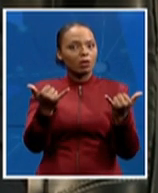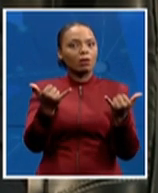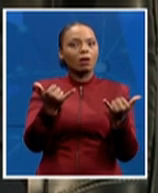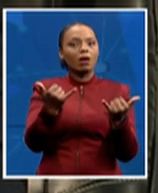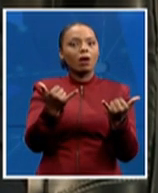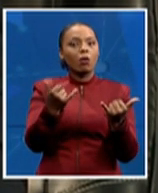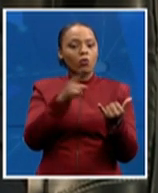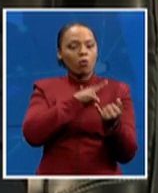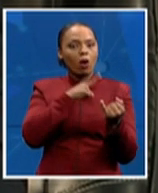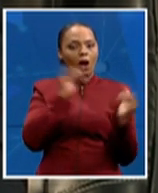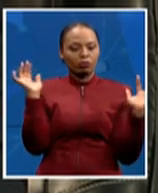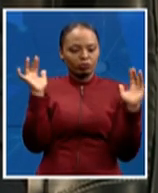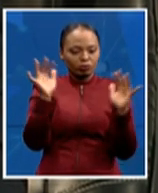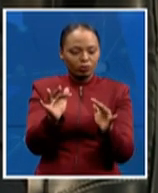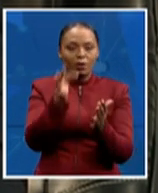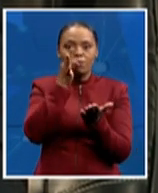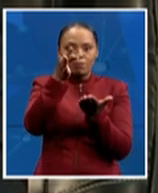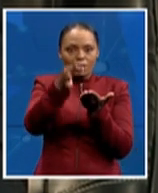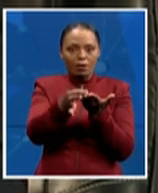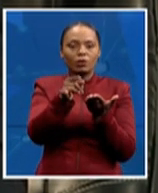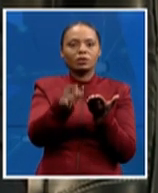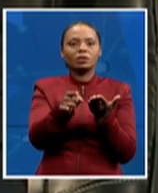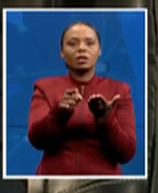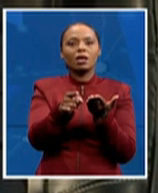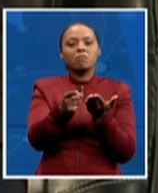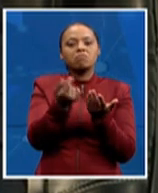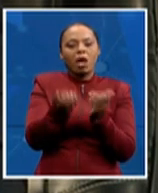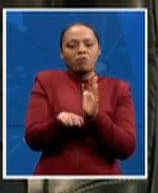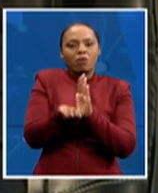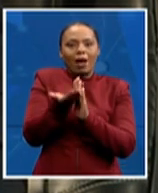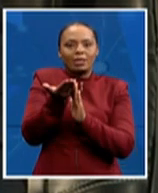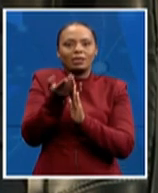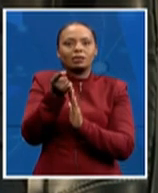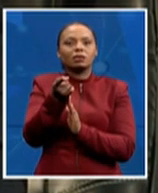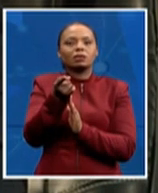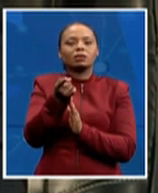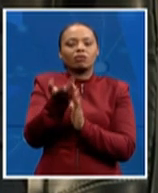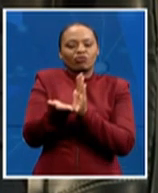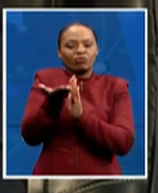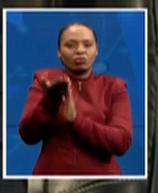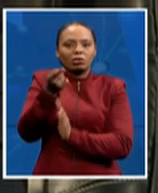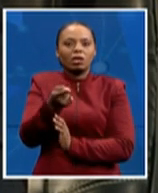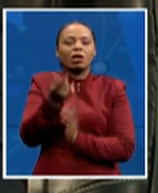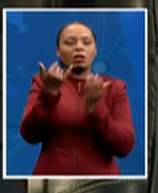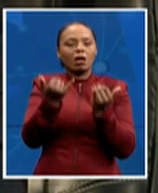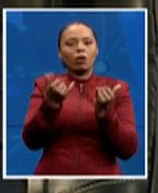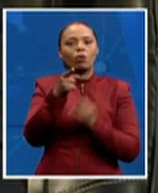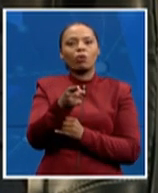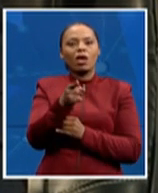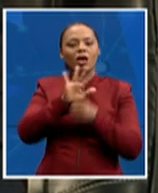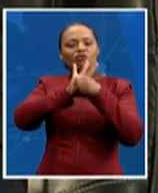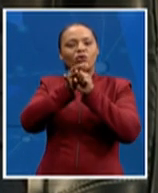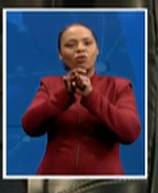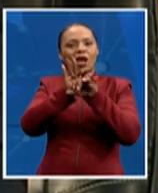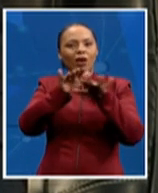an update on COVID-19, we must express our pleasure at the fact that